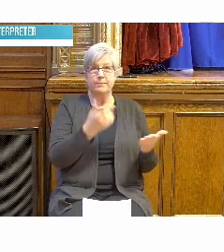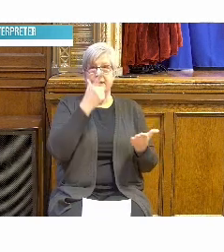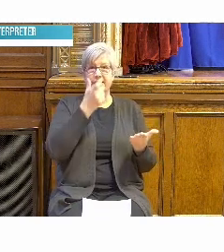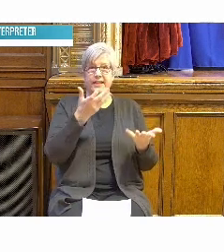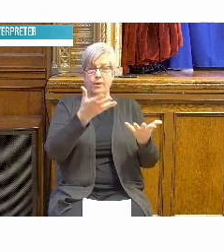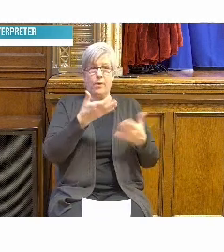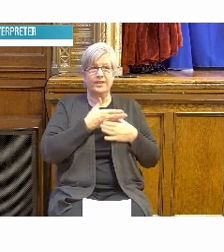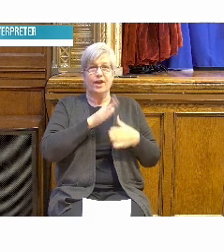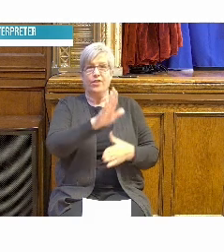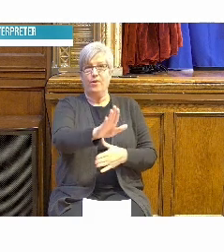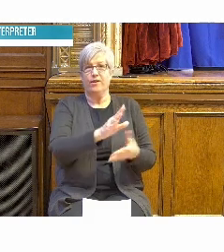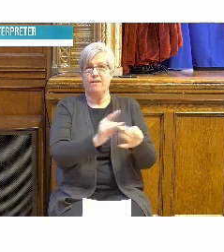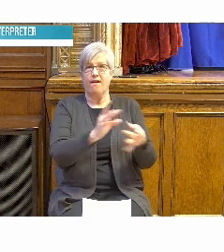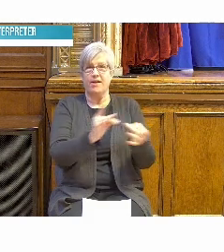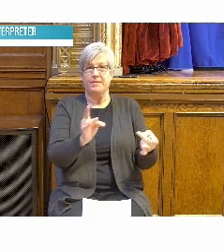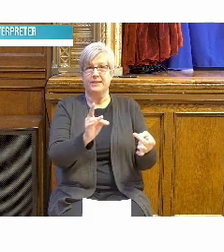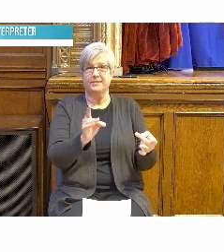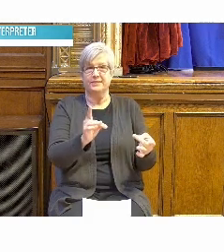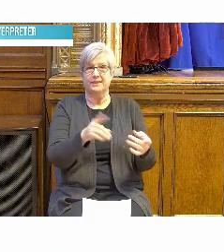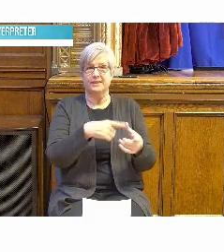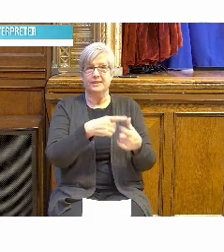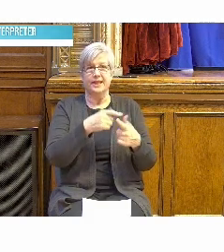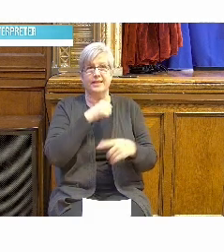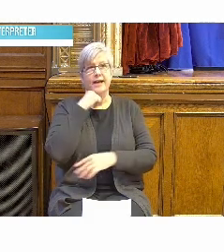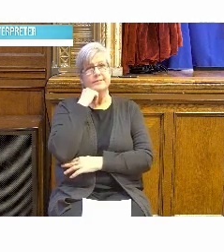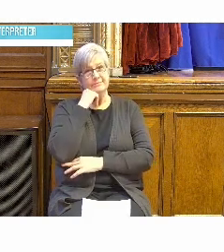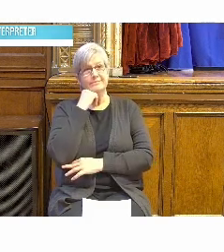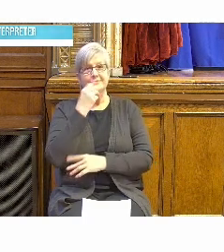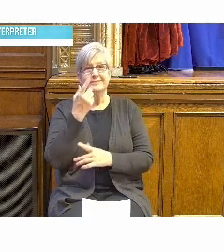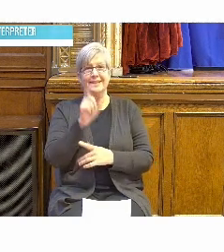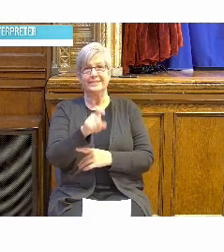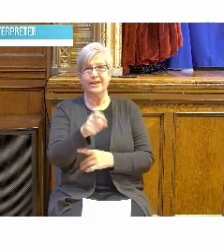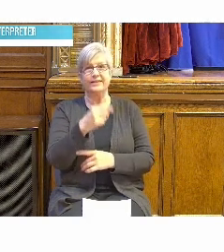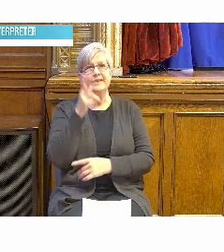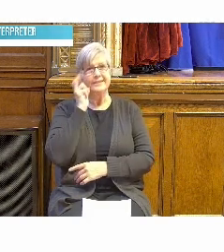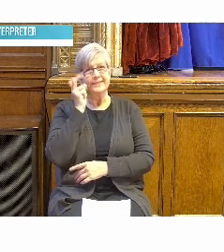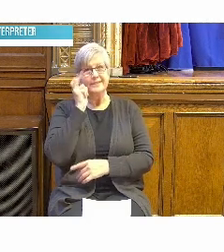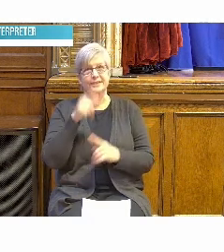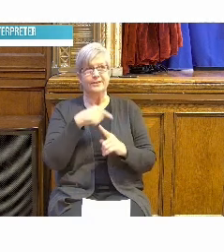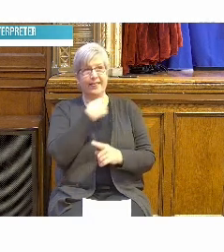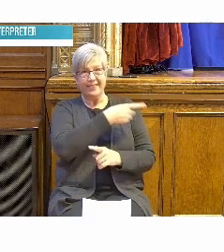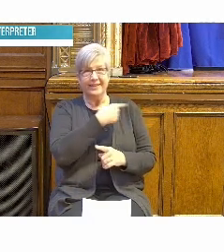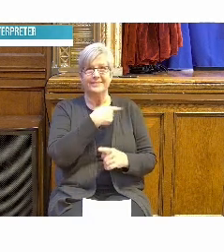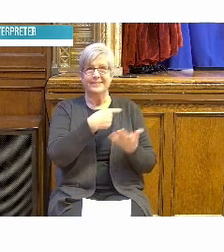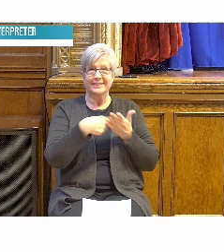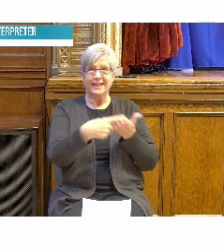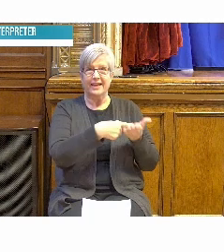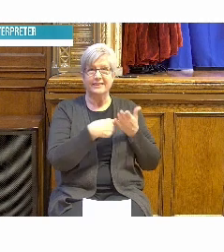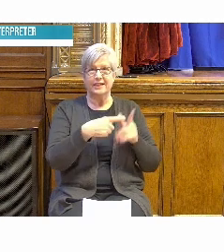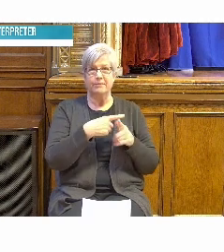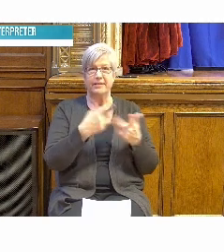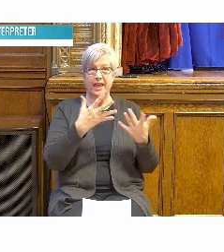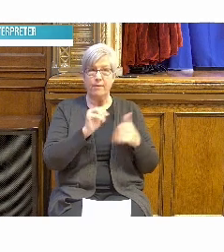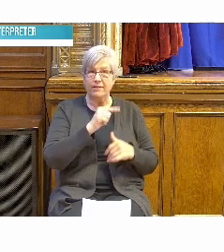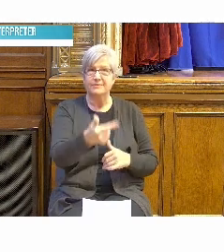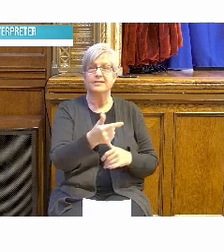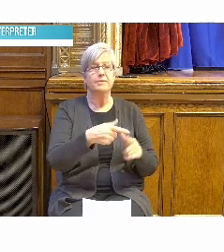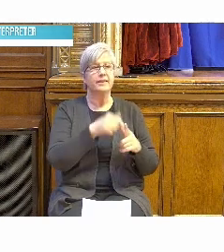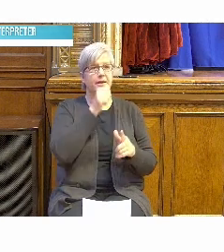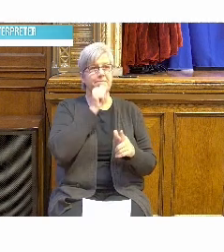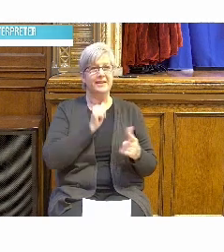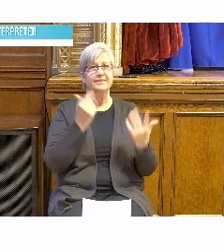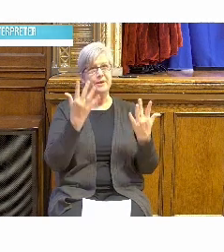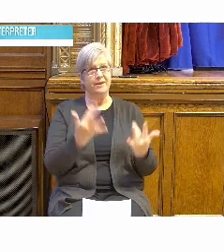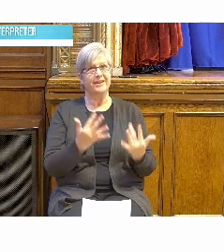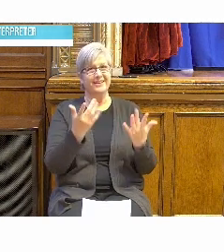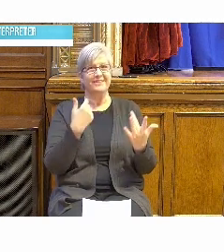to provide public comment and not necessarily listen to this portion of it, but they are patiently